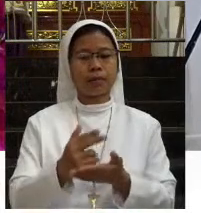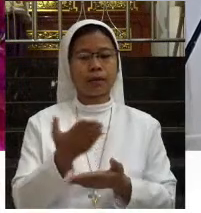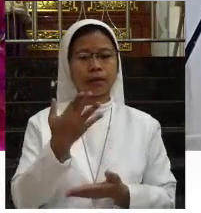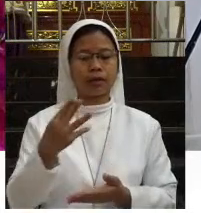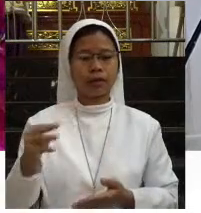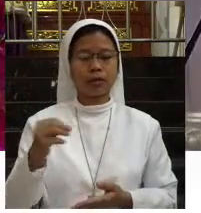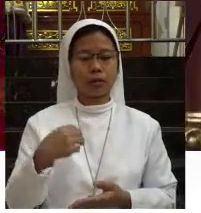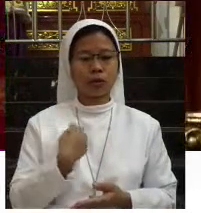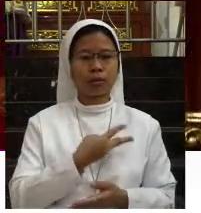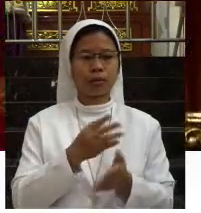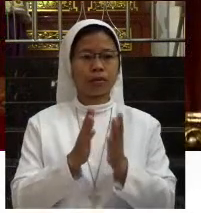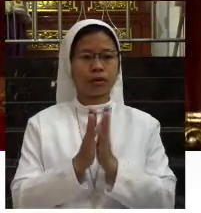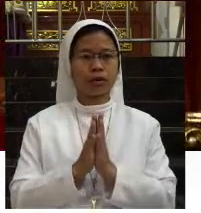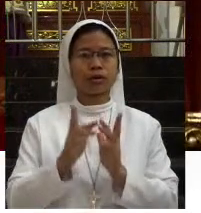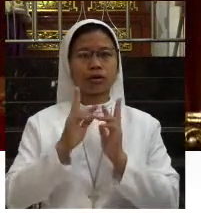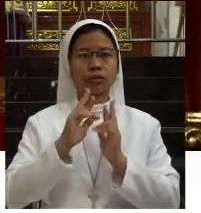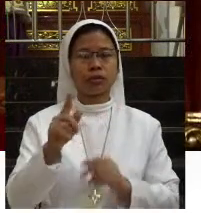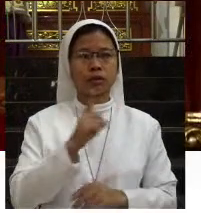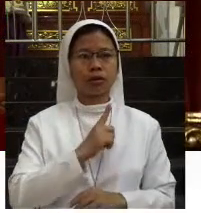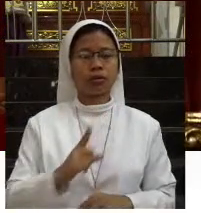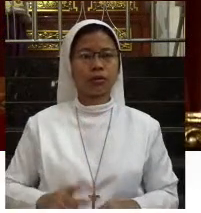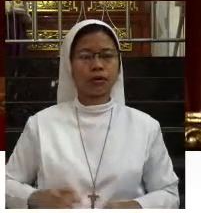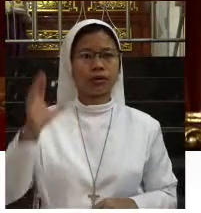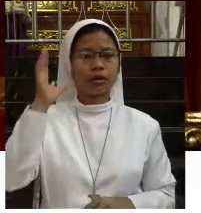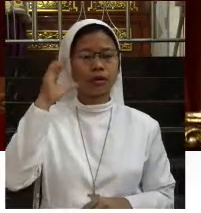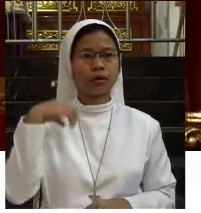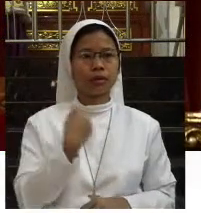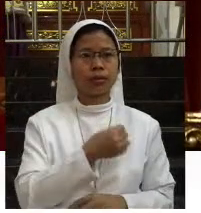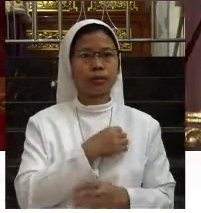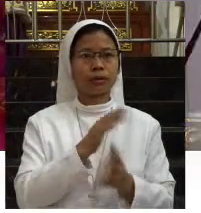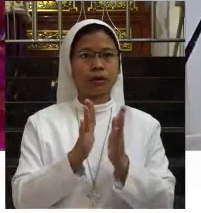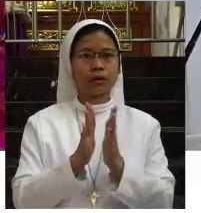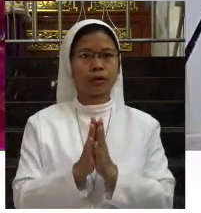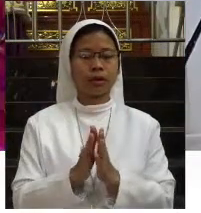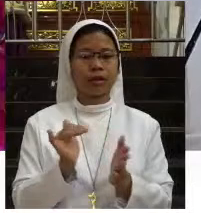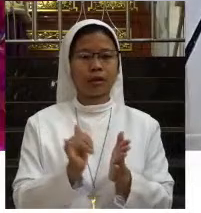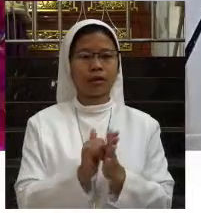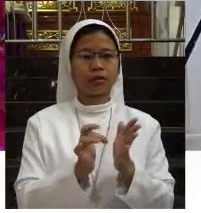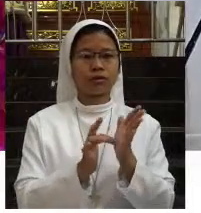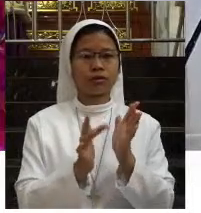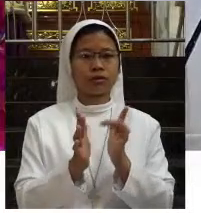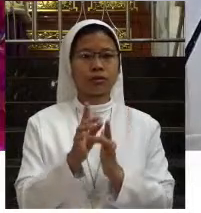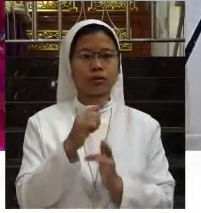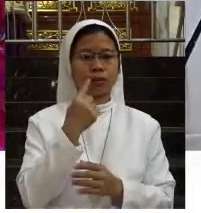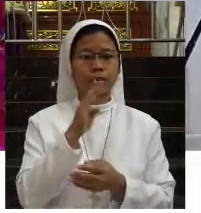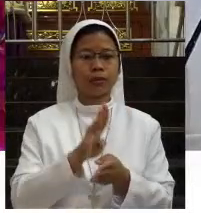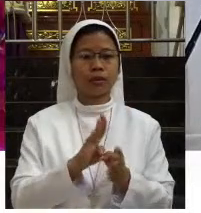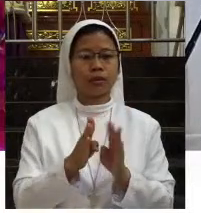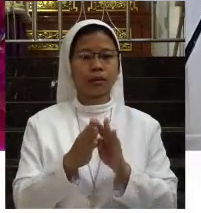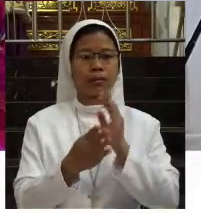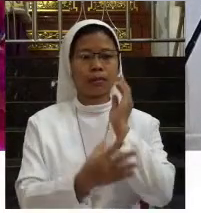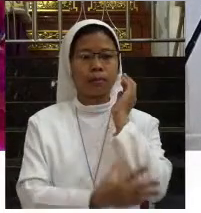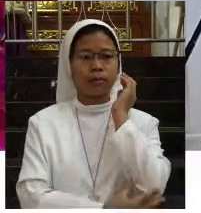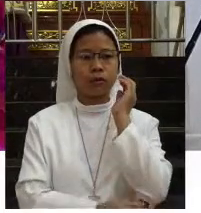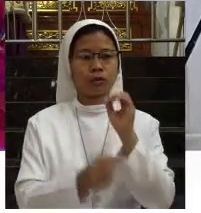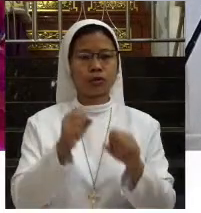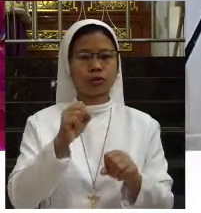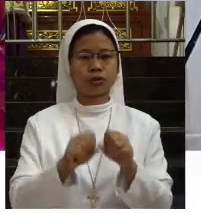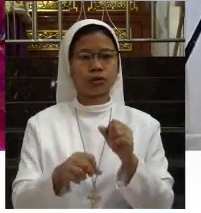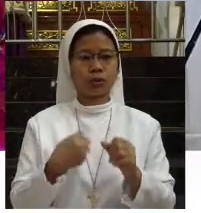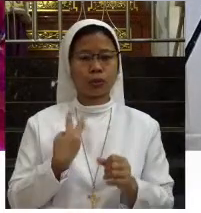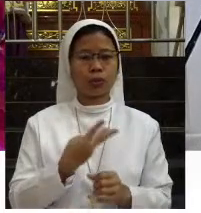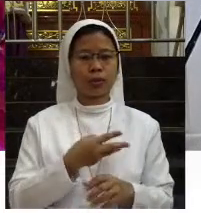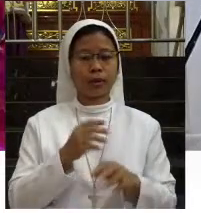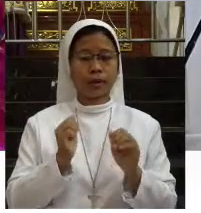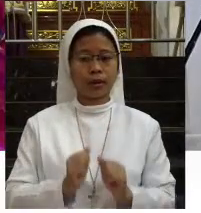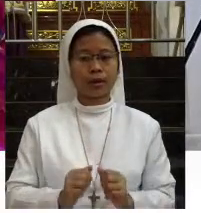we pray. Lord, hear our prayer. That Jesus, who became poor, so that